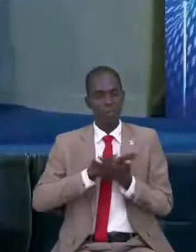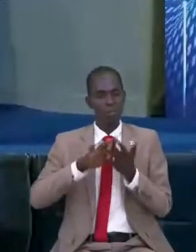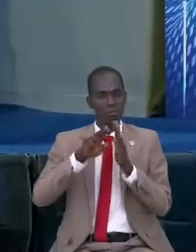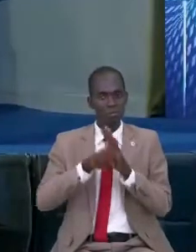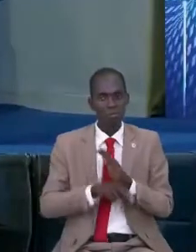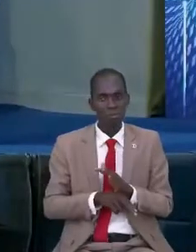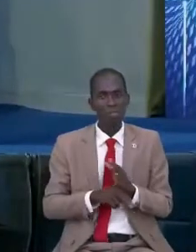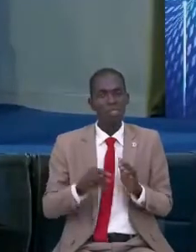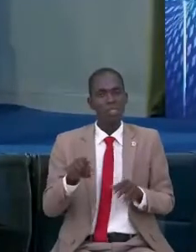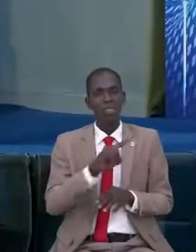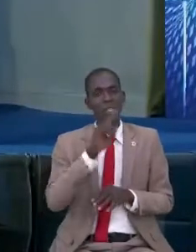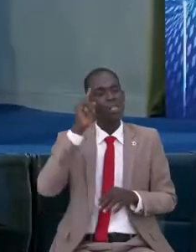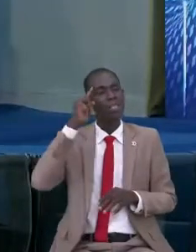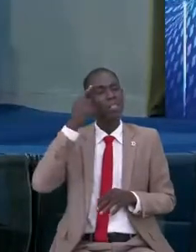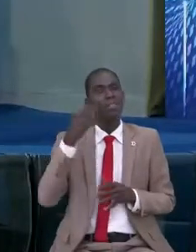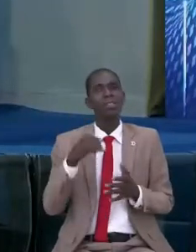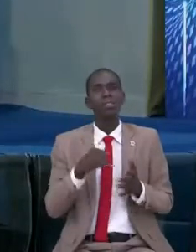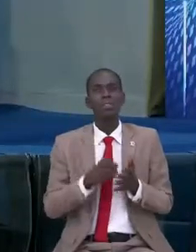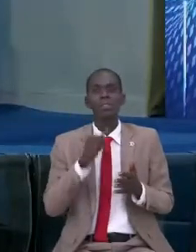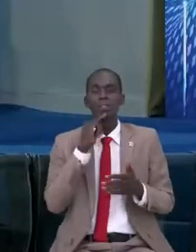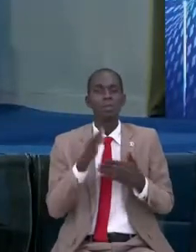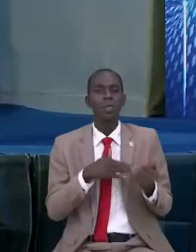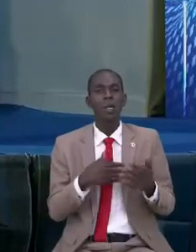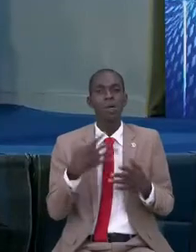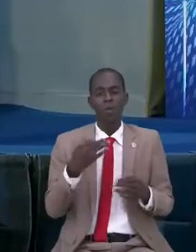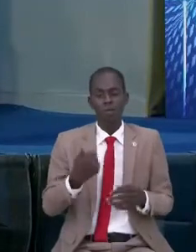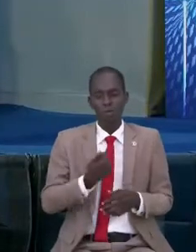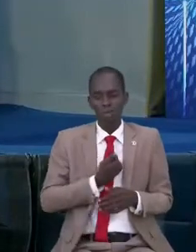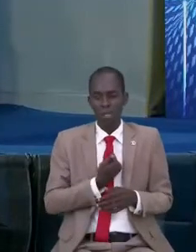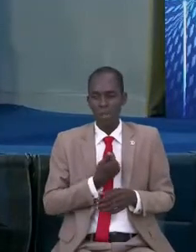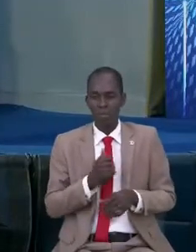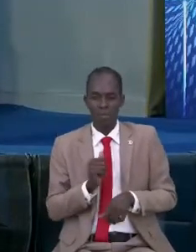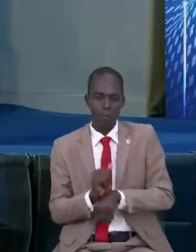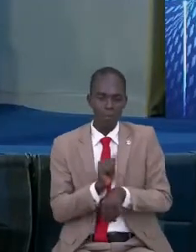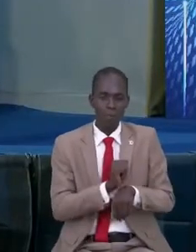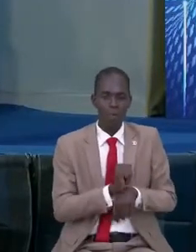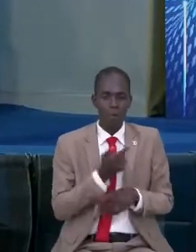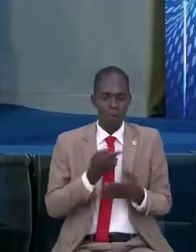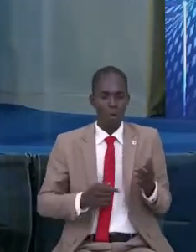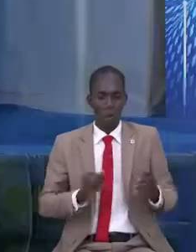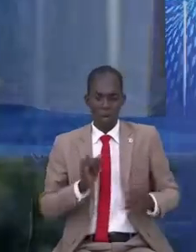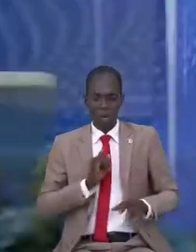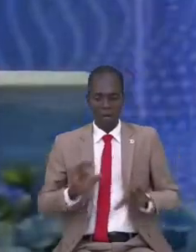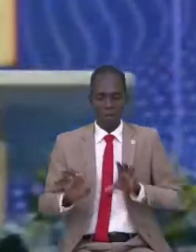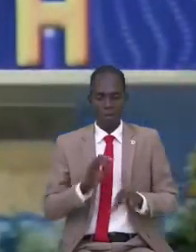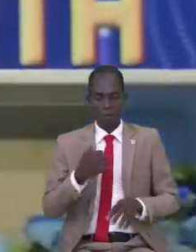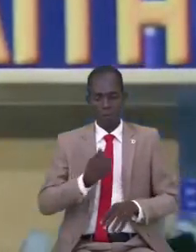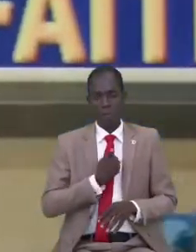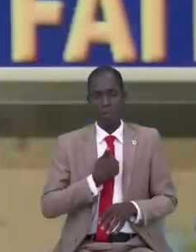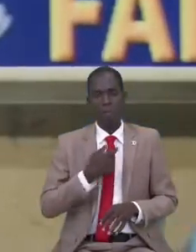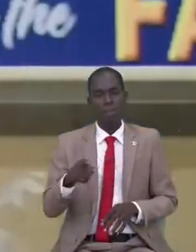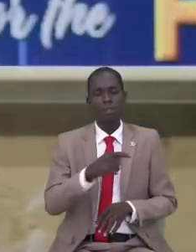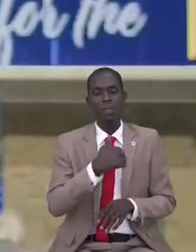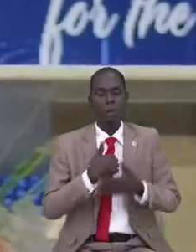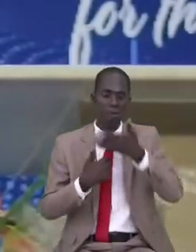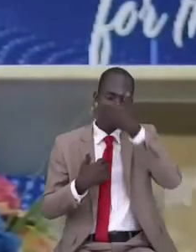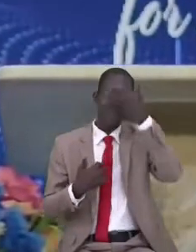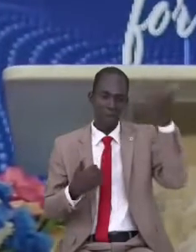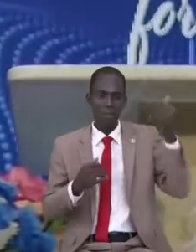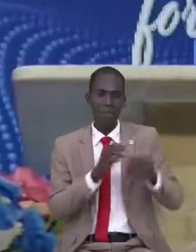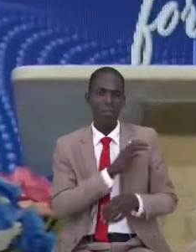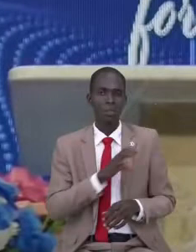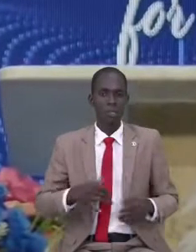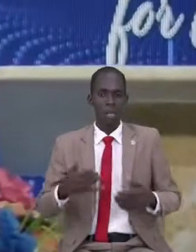they think it's a self-endeavor. What I do by myself, they have forgotten Christ. They